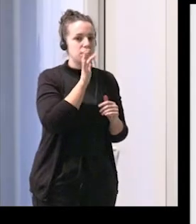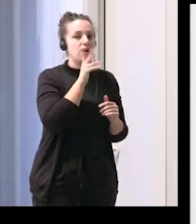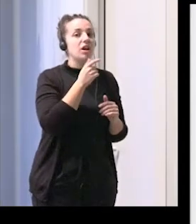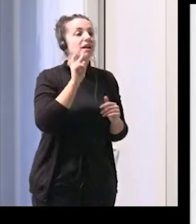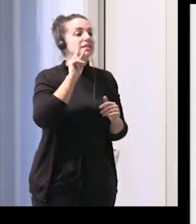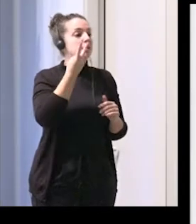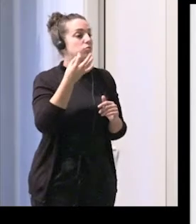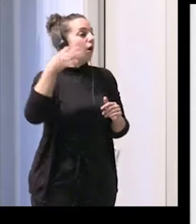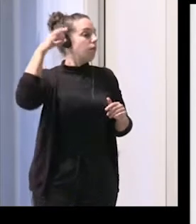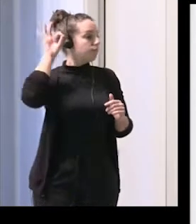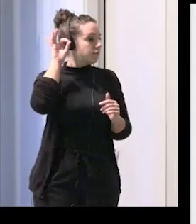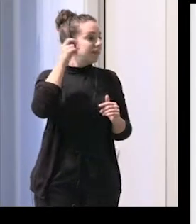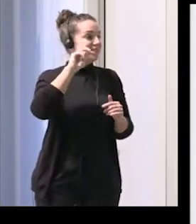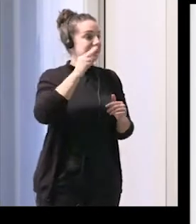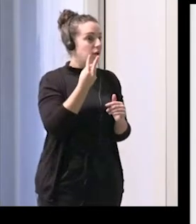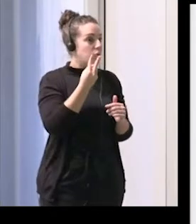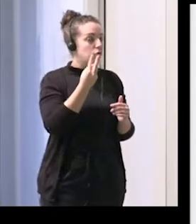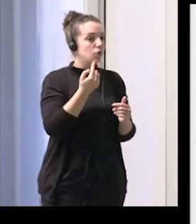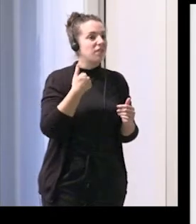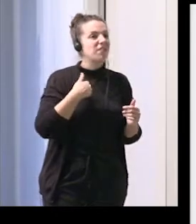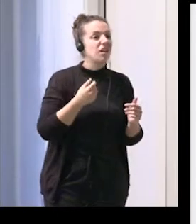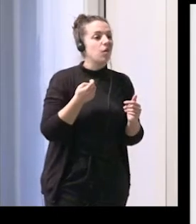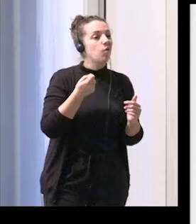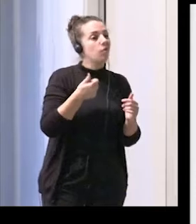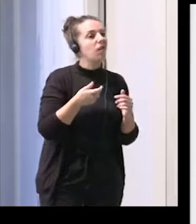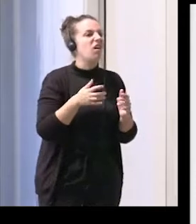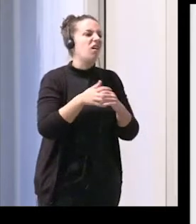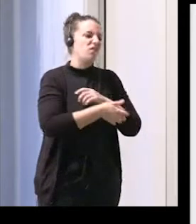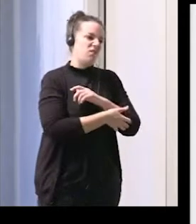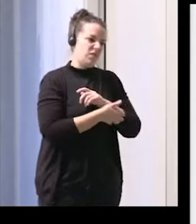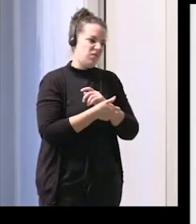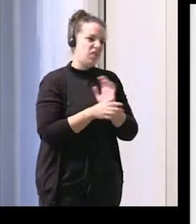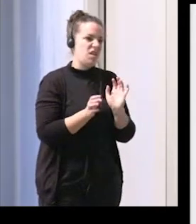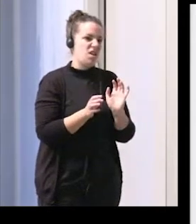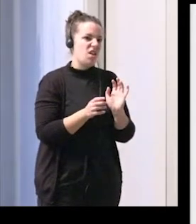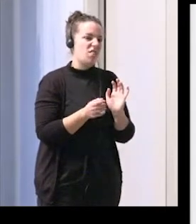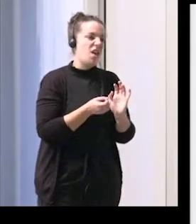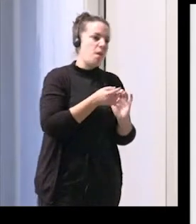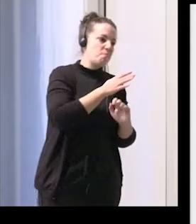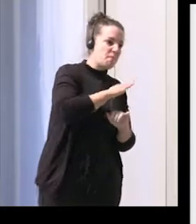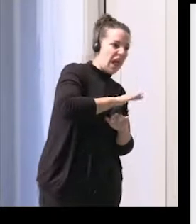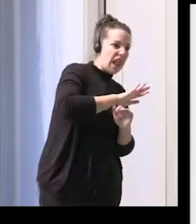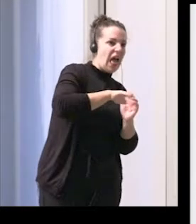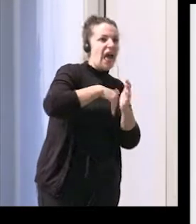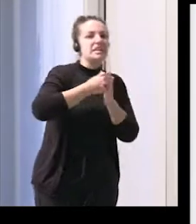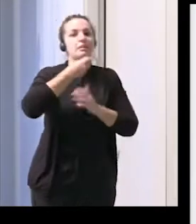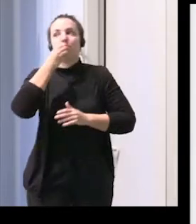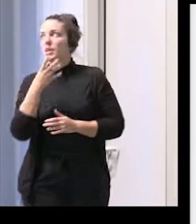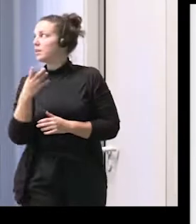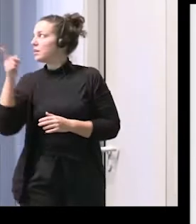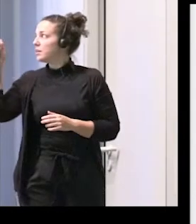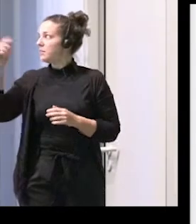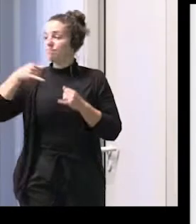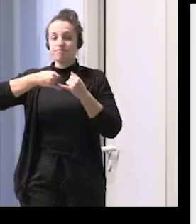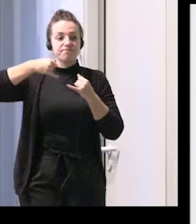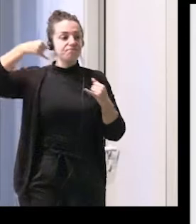very poor all the way up to very good. This line here is where the ears are symmetric. There's